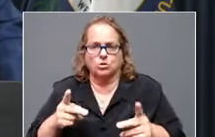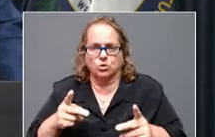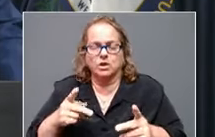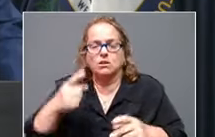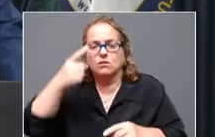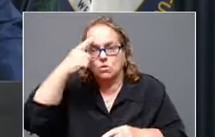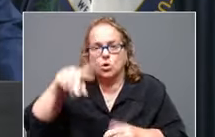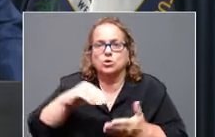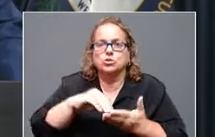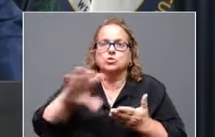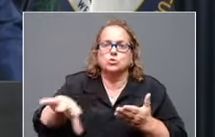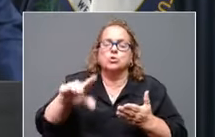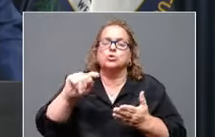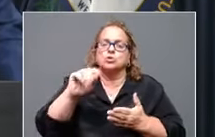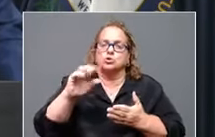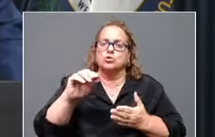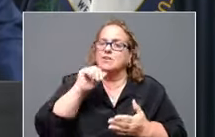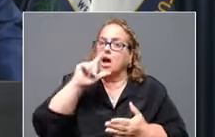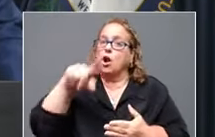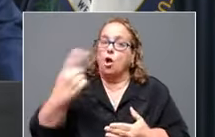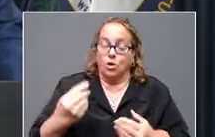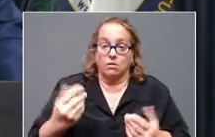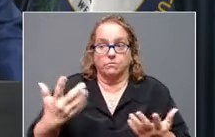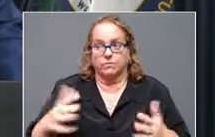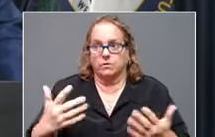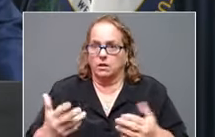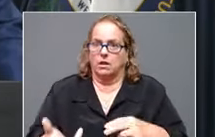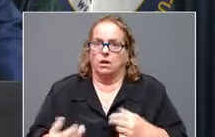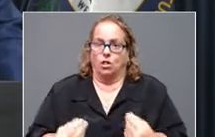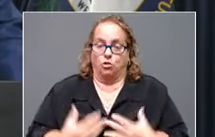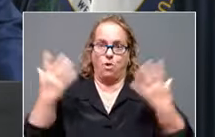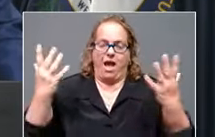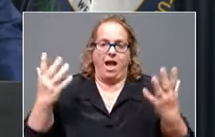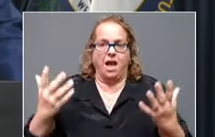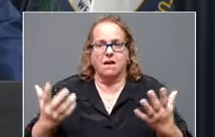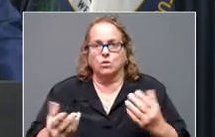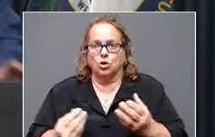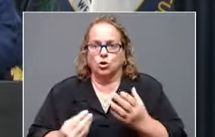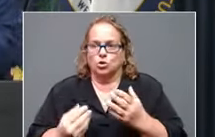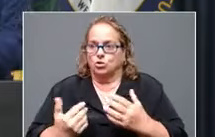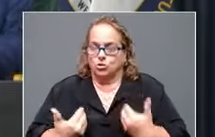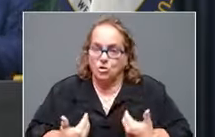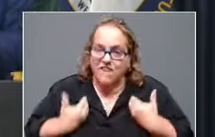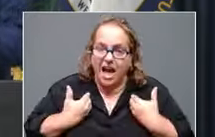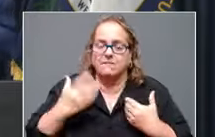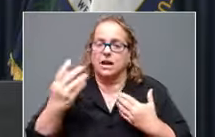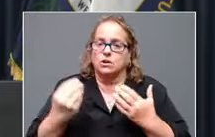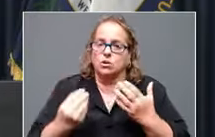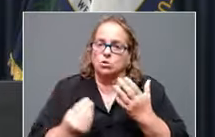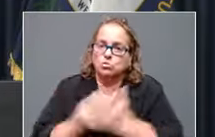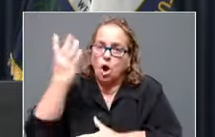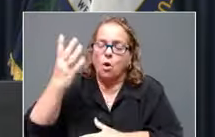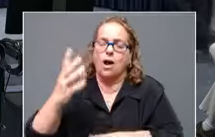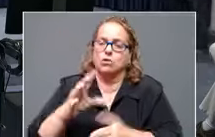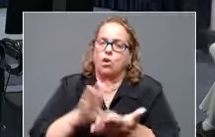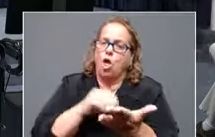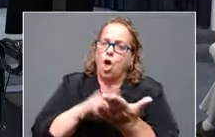districts have an opportunity for kids to come in and just really accelerate this year. Thank you.